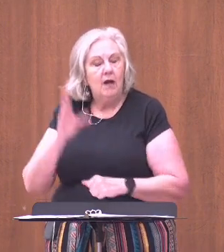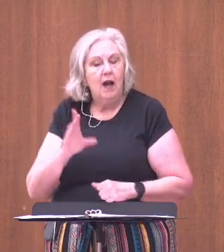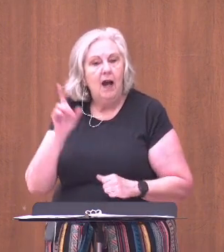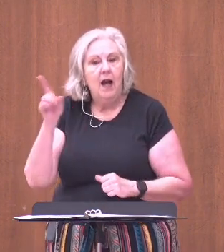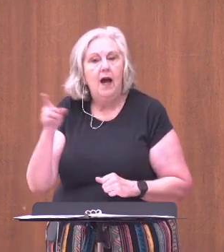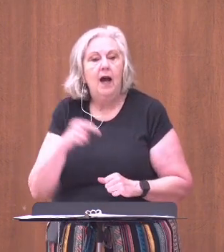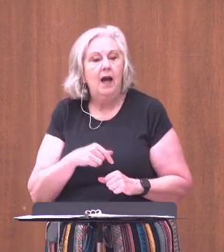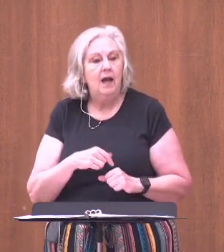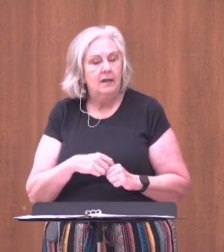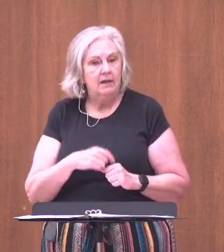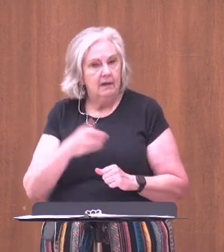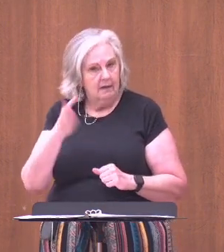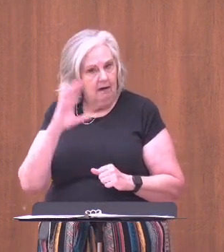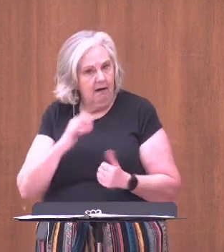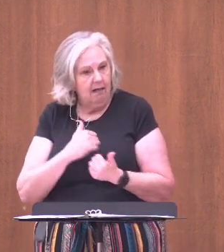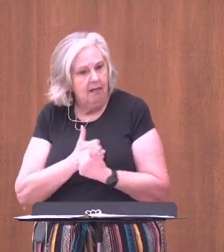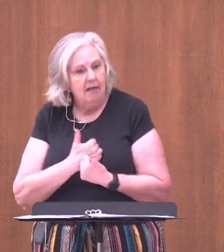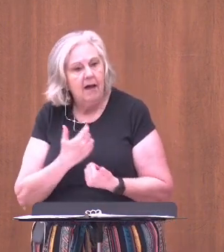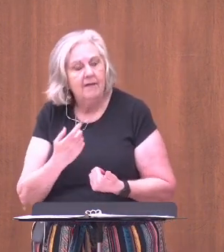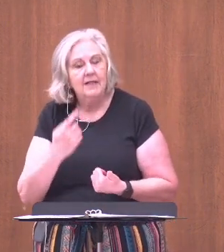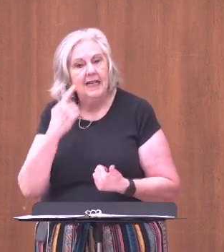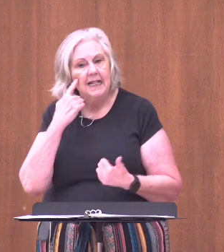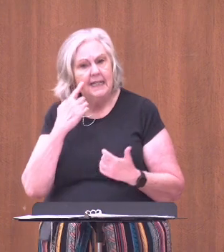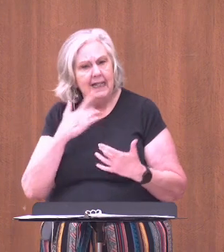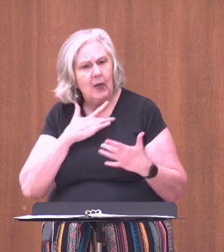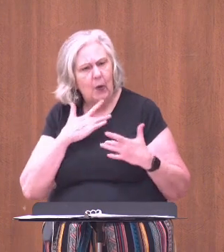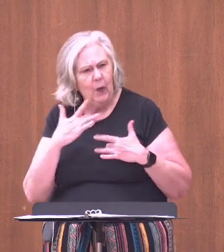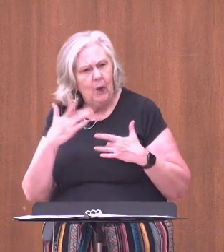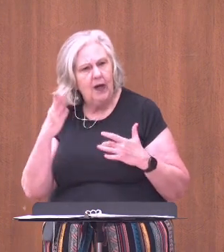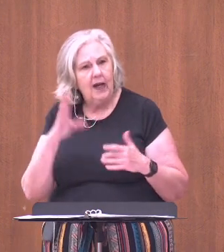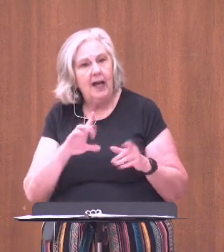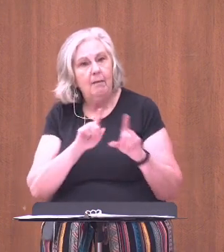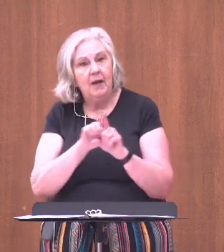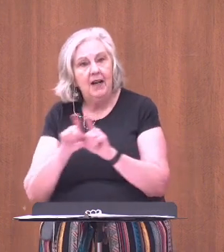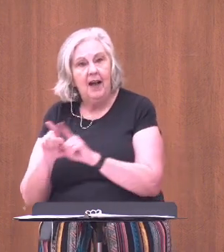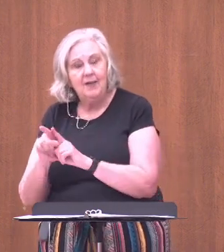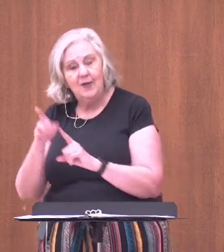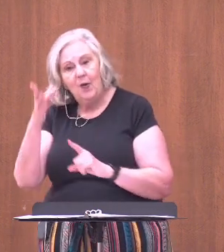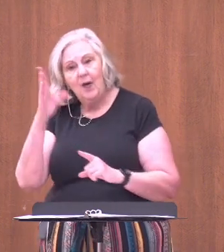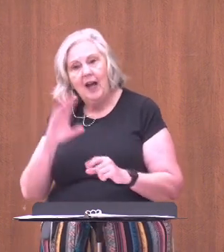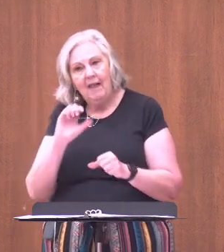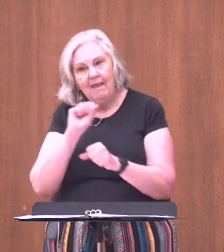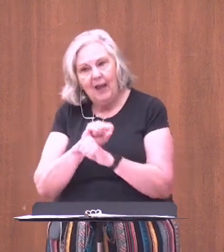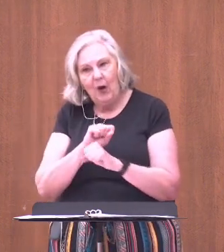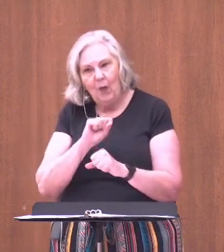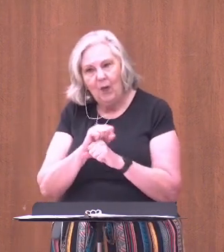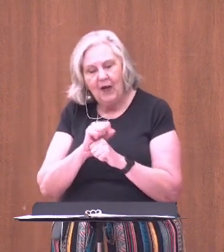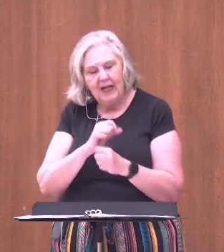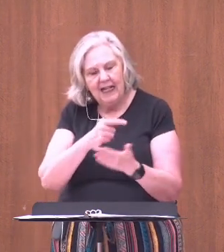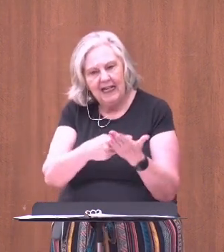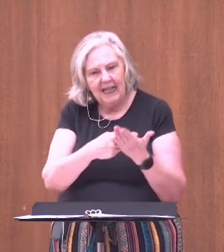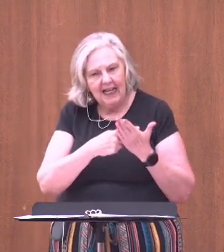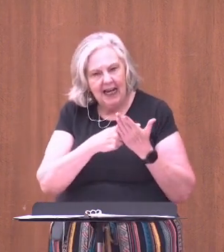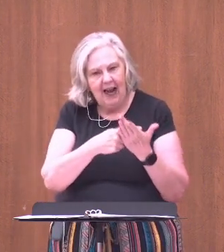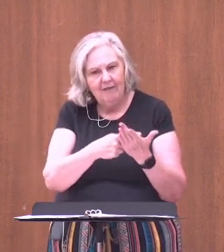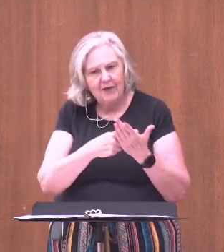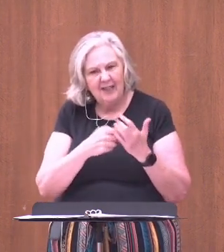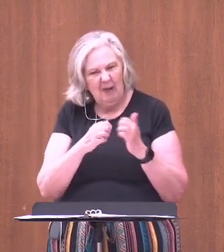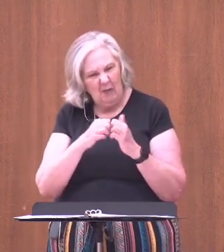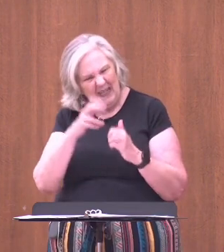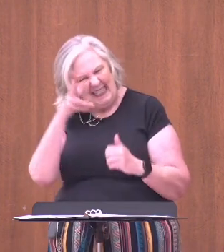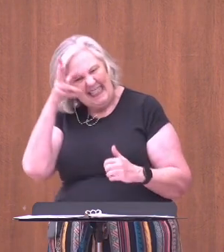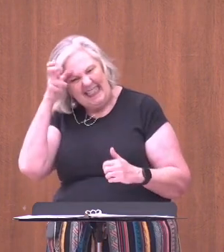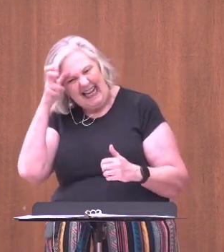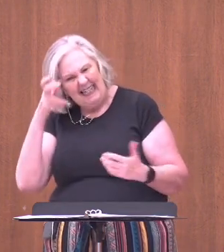eyes, we see a compassionate God, but also a God who is working in conversation with